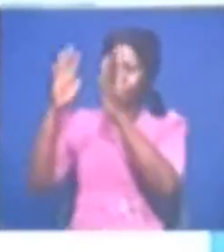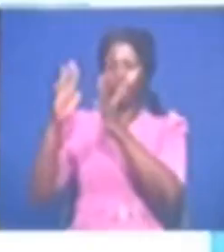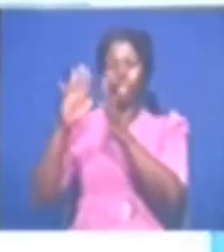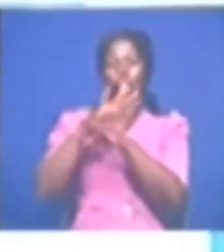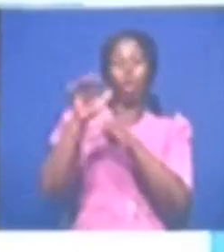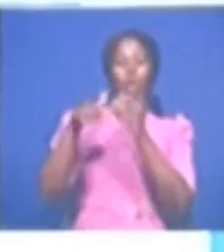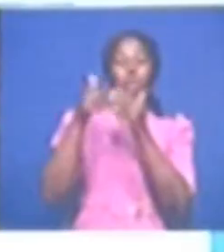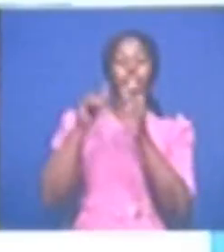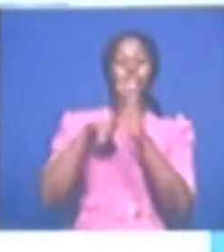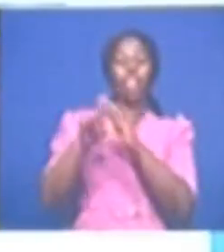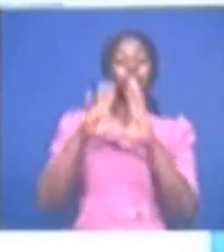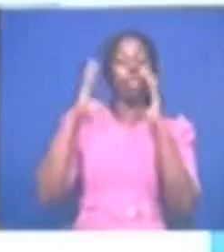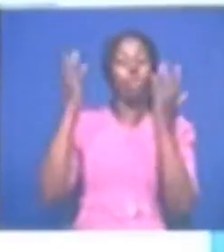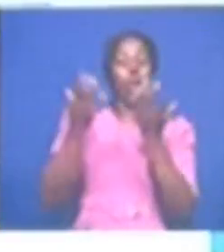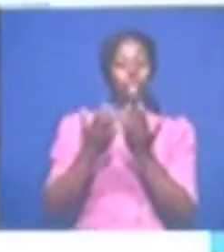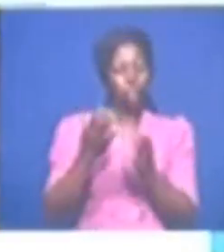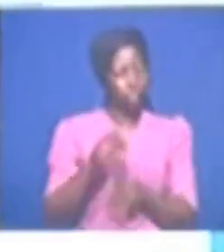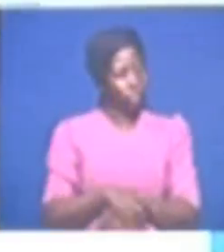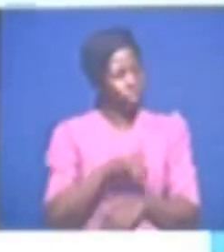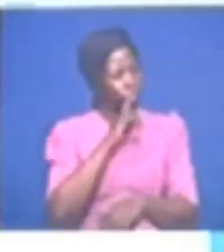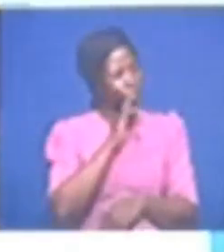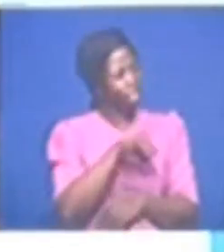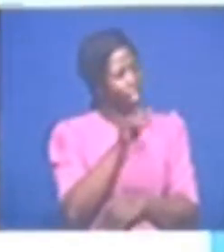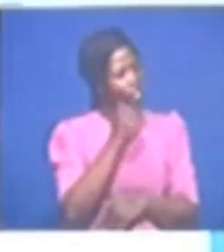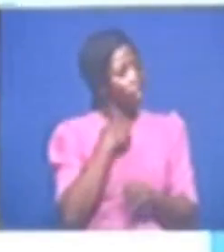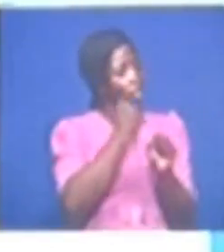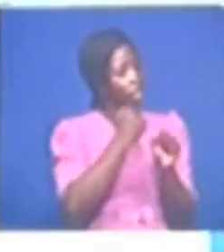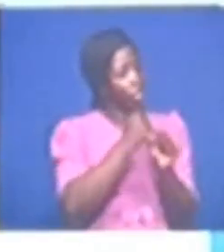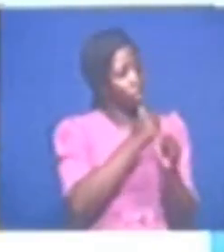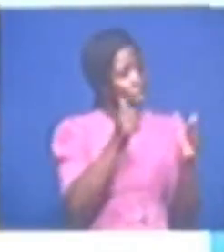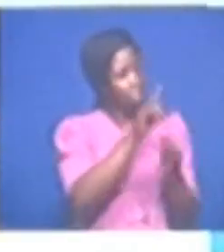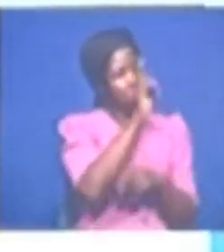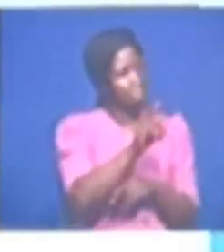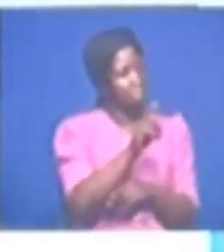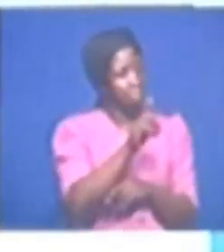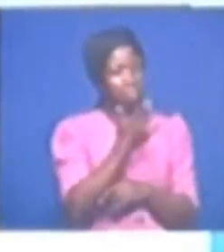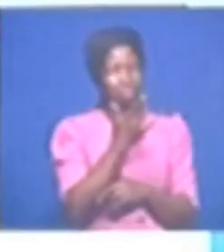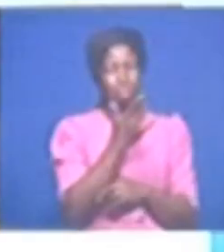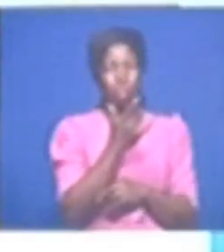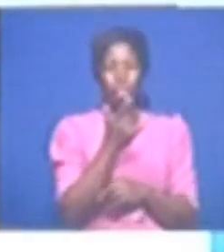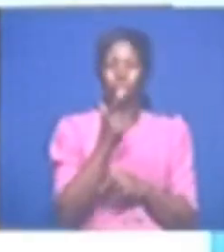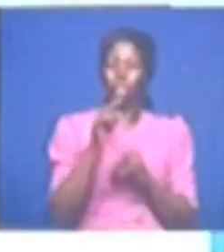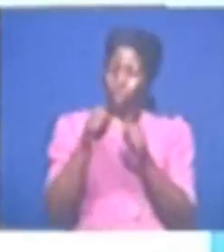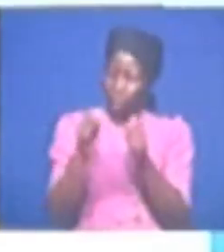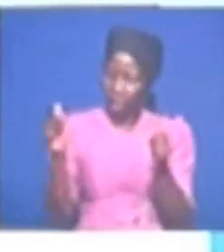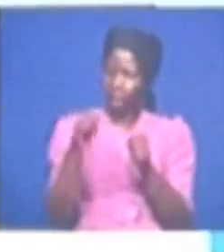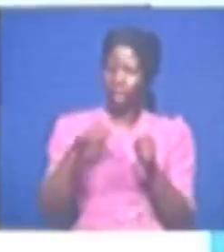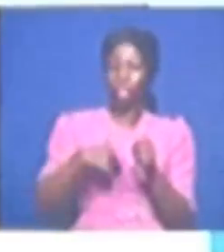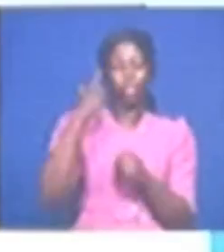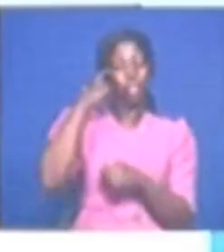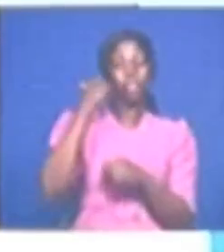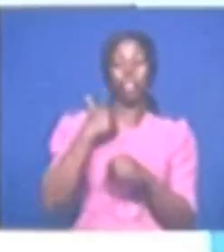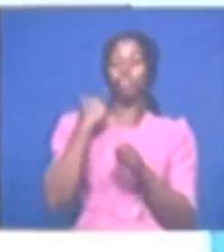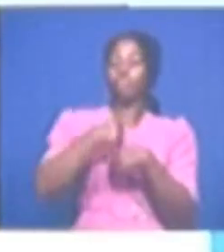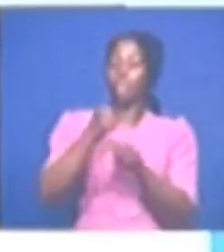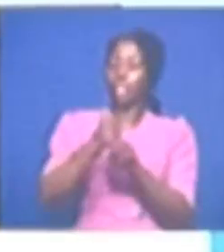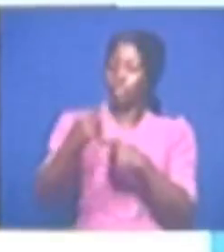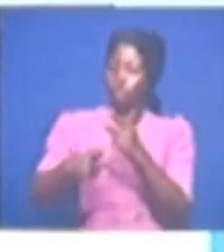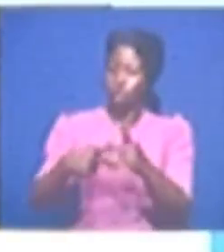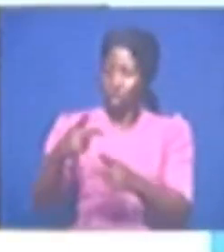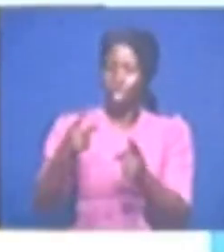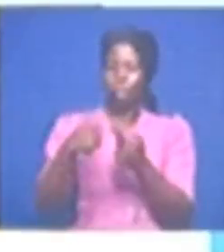been effective, the ban on plastics itself? Well, I think we have made some progress in that, but we need to do